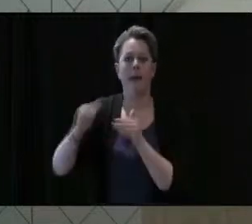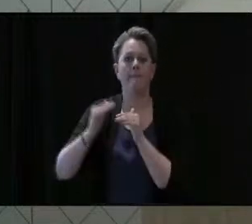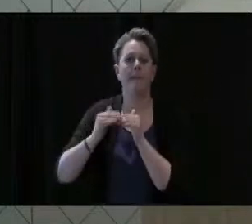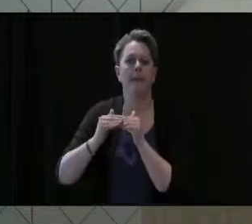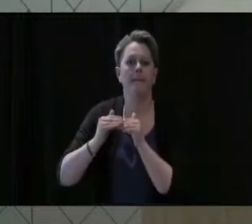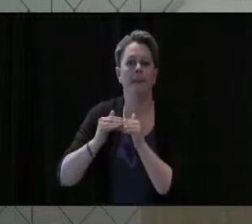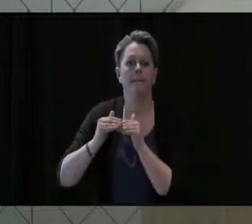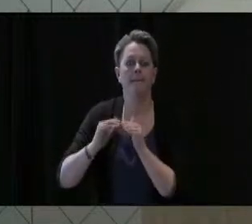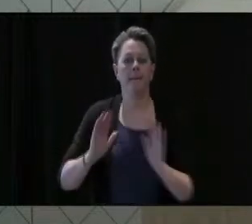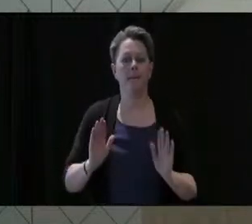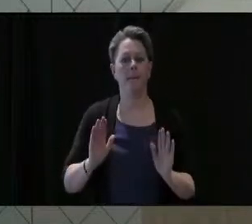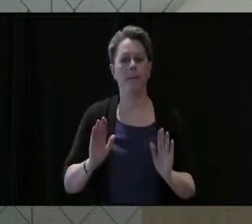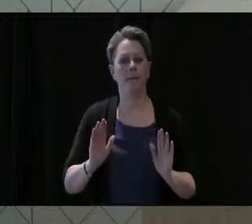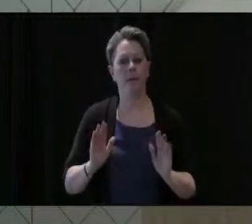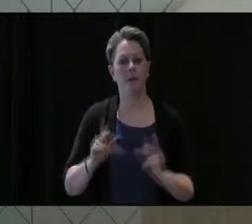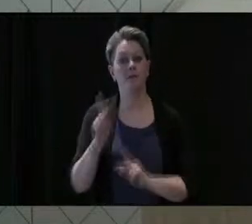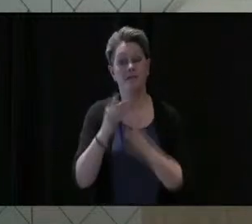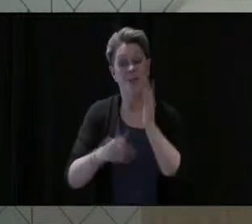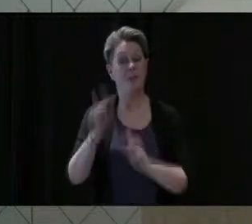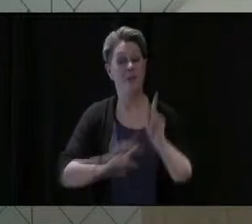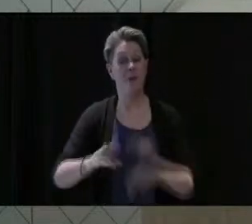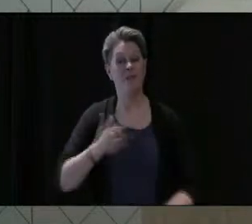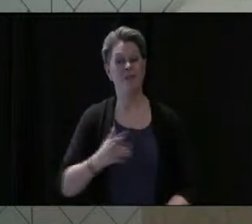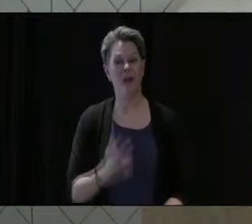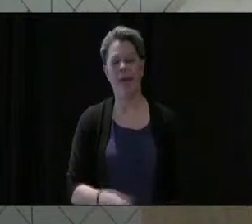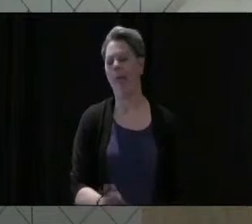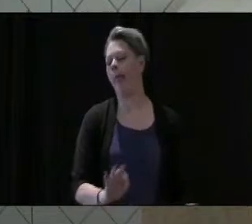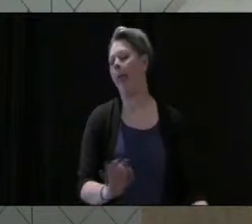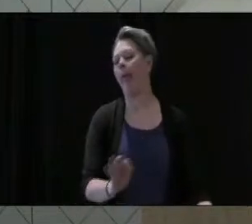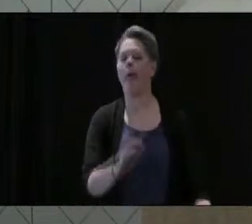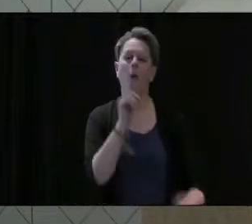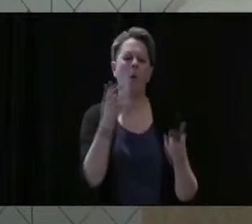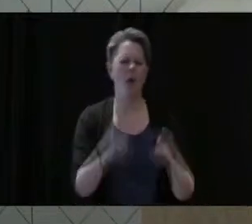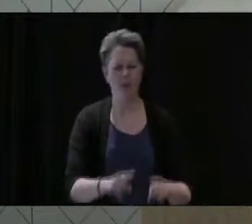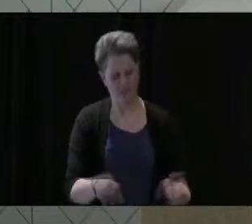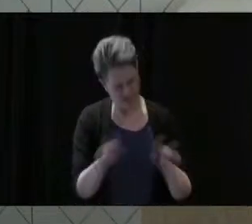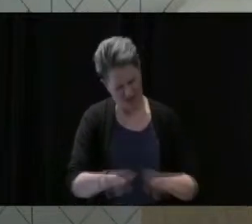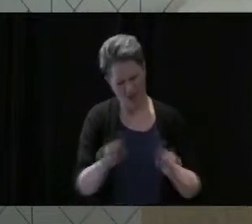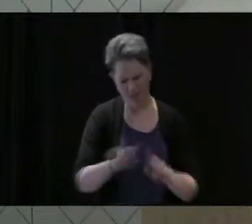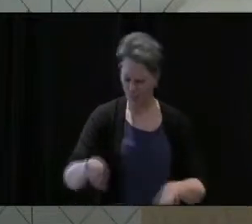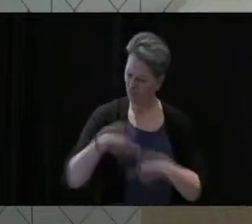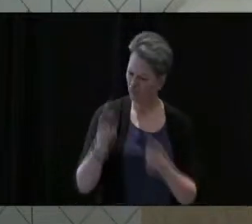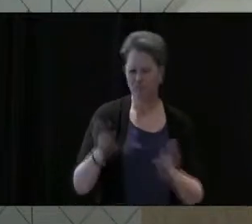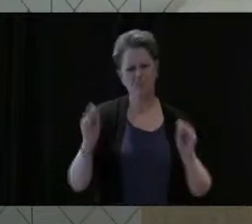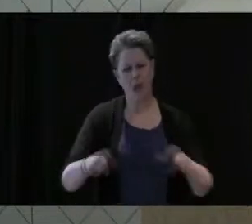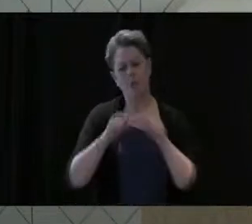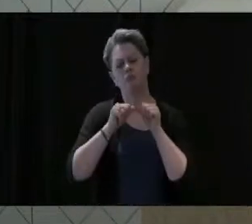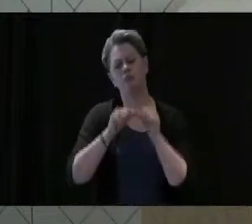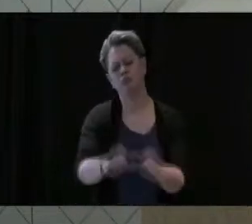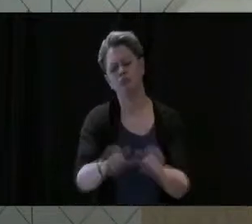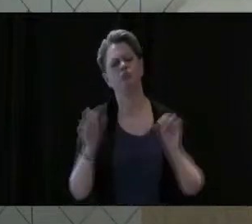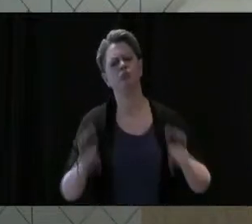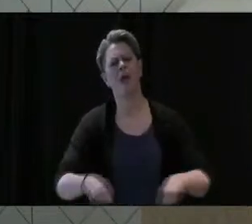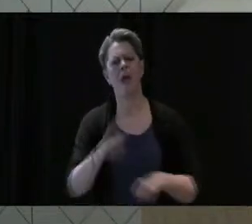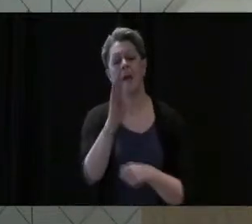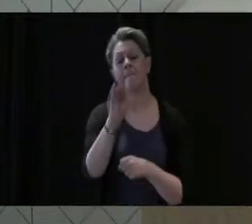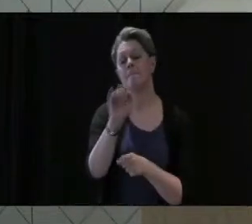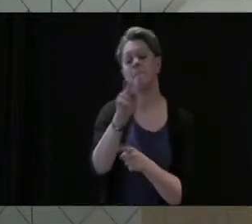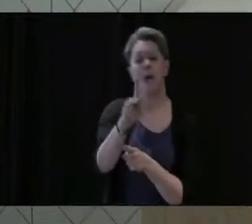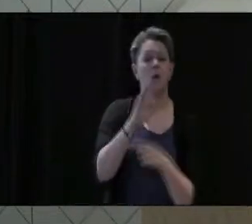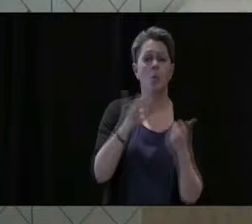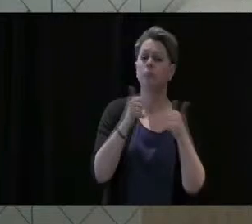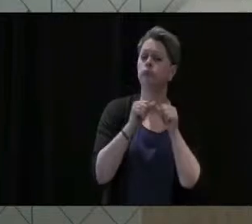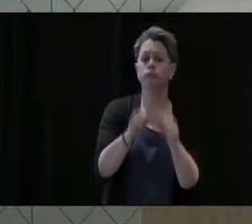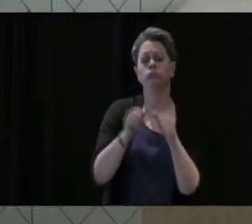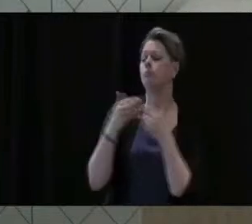Some people think that won't happen, that we can continue on as we have done, that the banks will continue to lend to